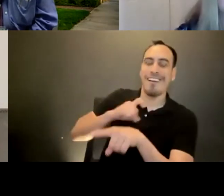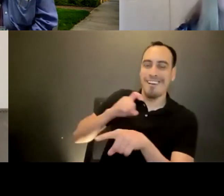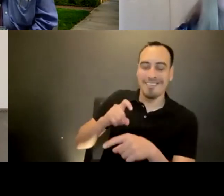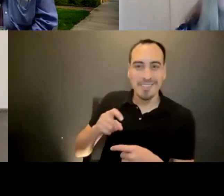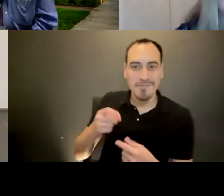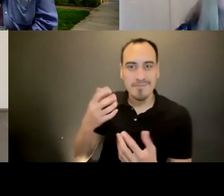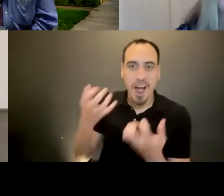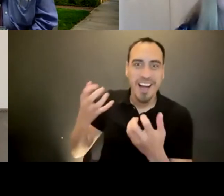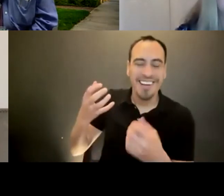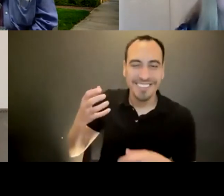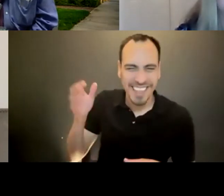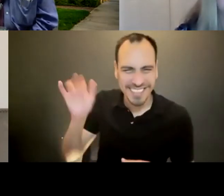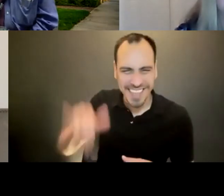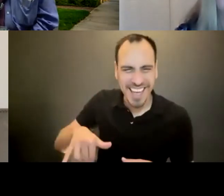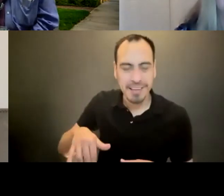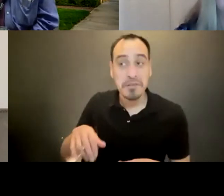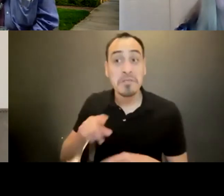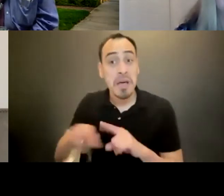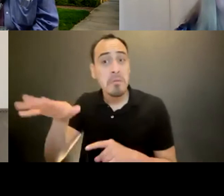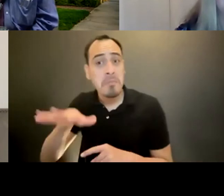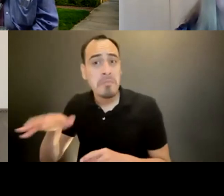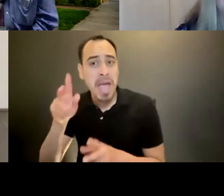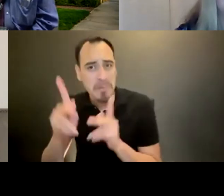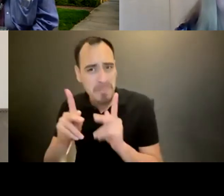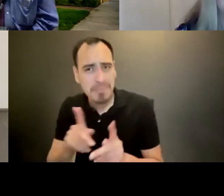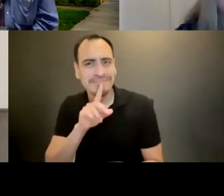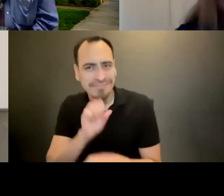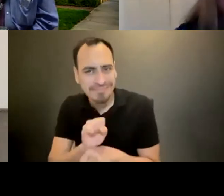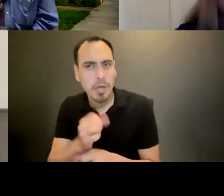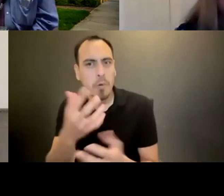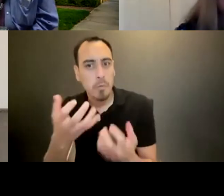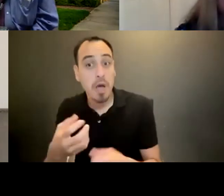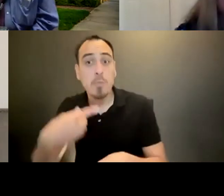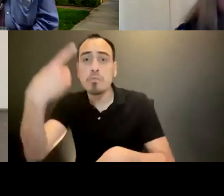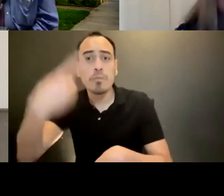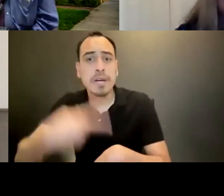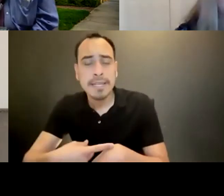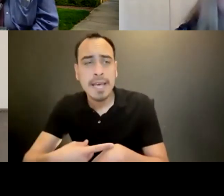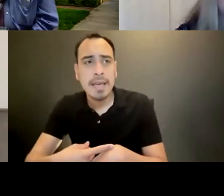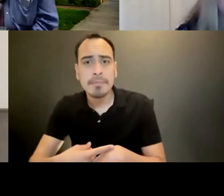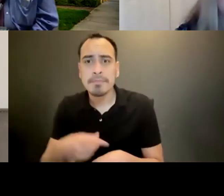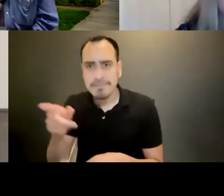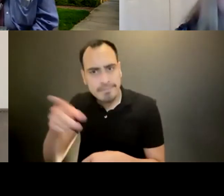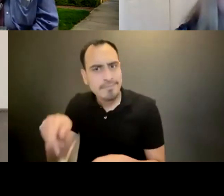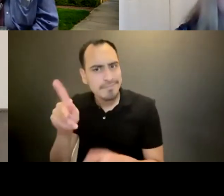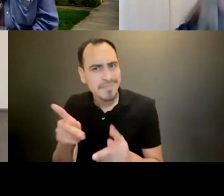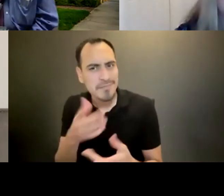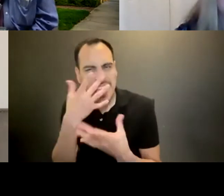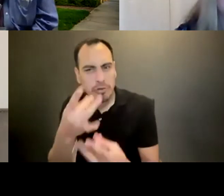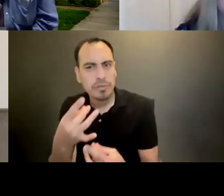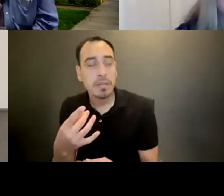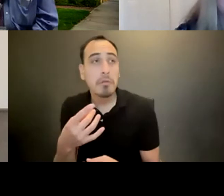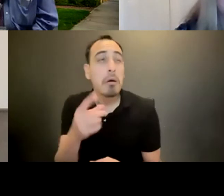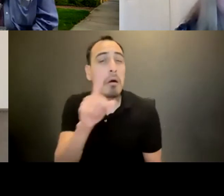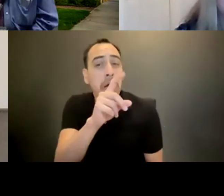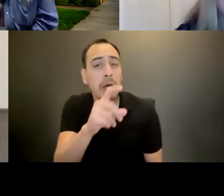people are looking at it just purely from the convenience of, do I need to get 2 shots or just 1 shot? And I also